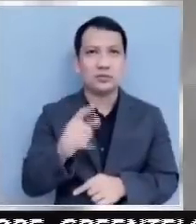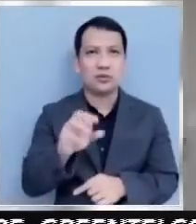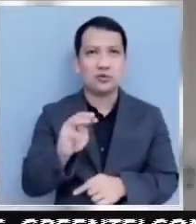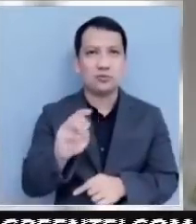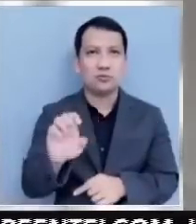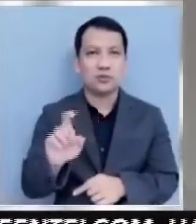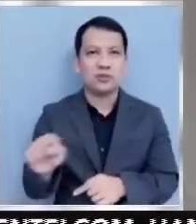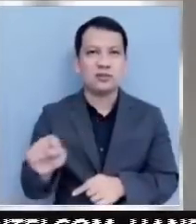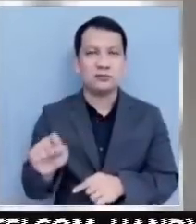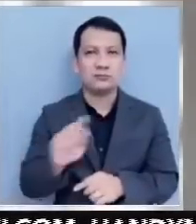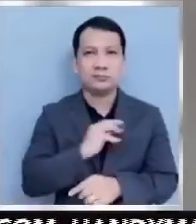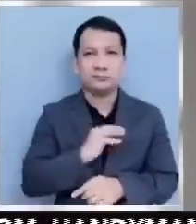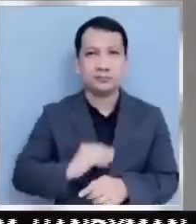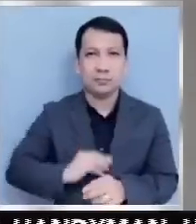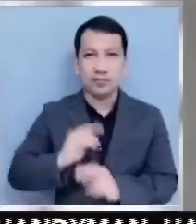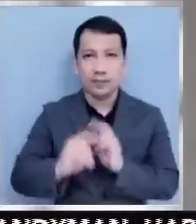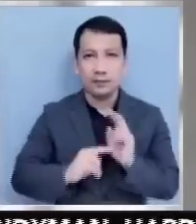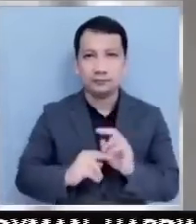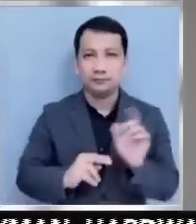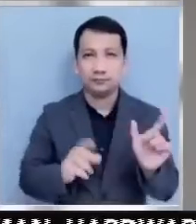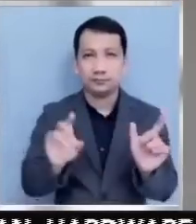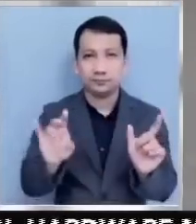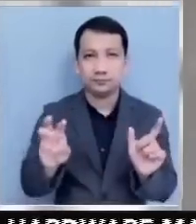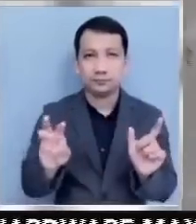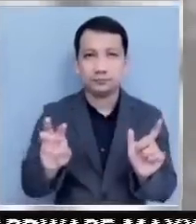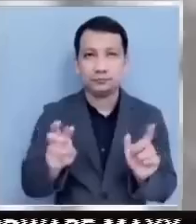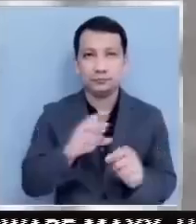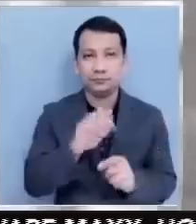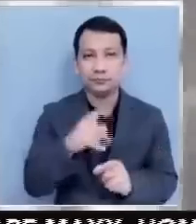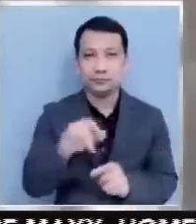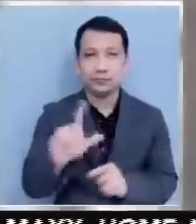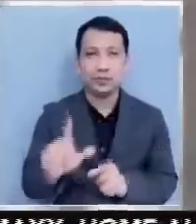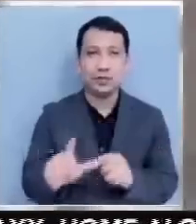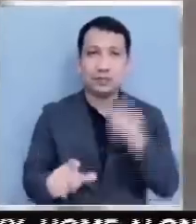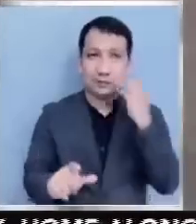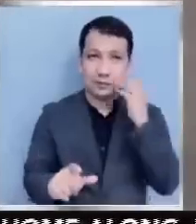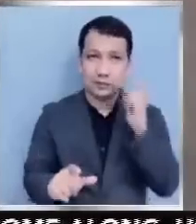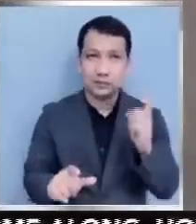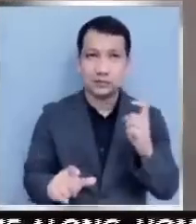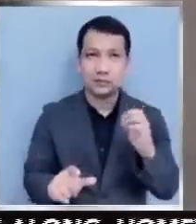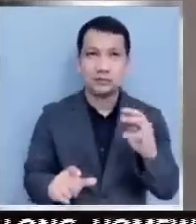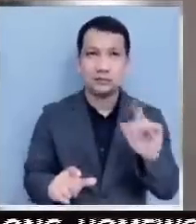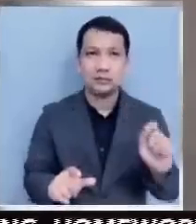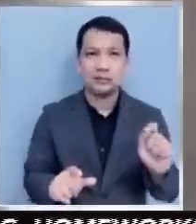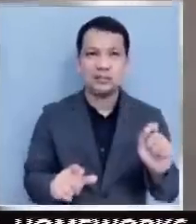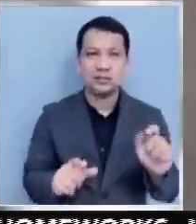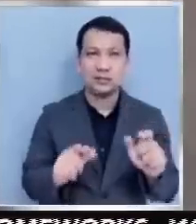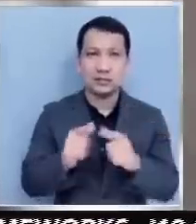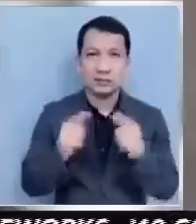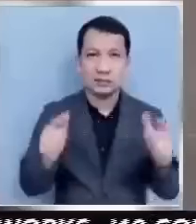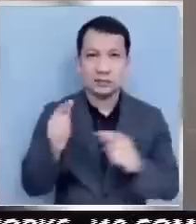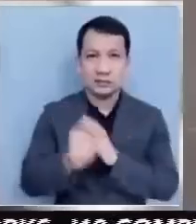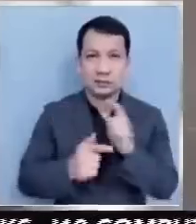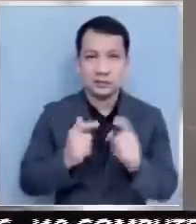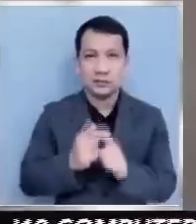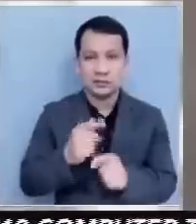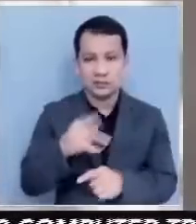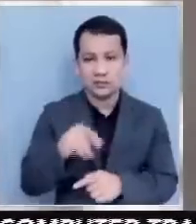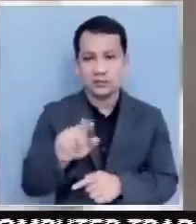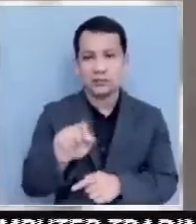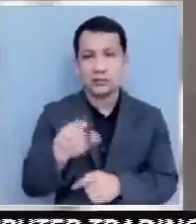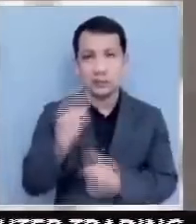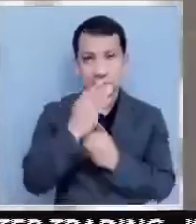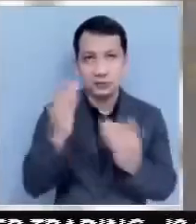Philippines 2016 at Sparkle Star Maxine Medina, Miss Grand International Faith Runner-up